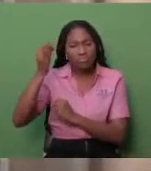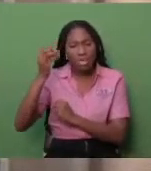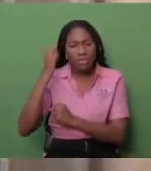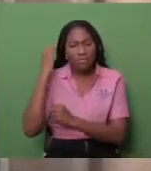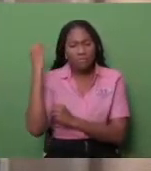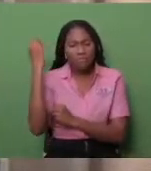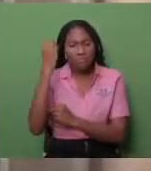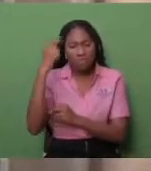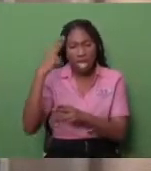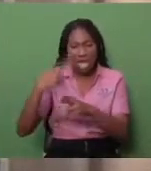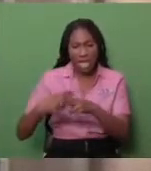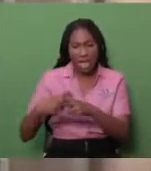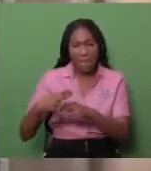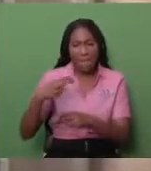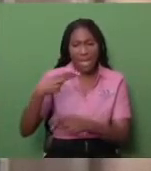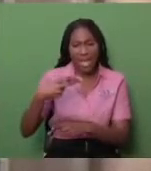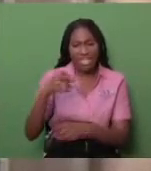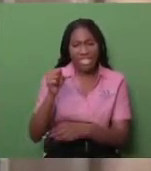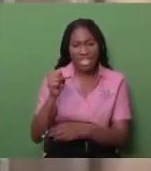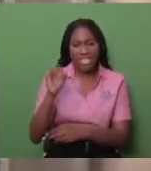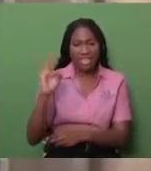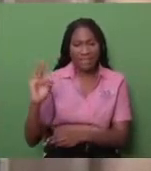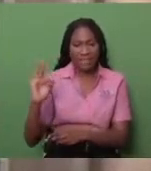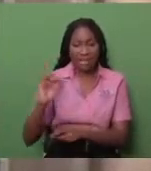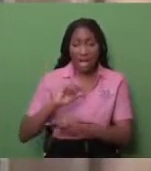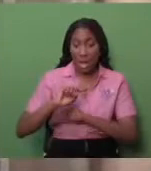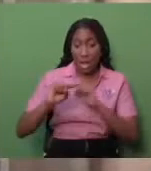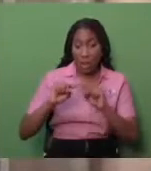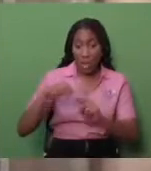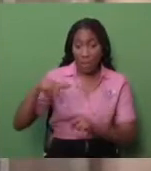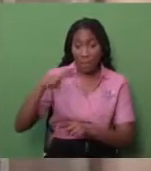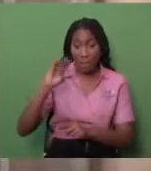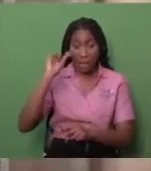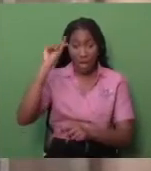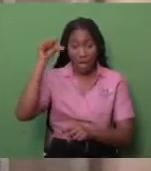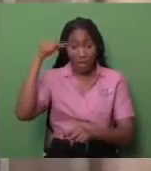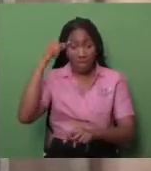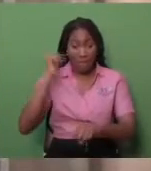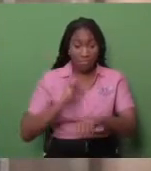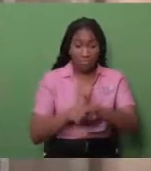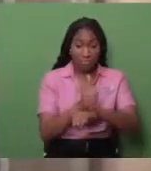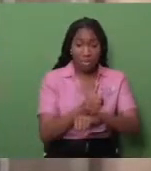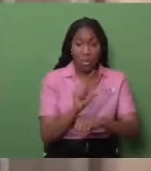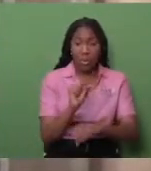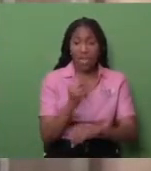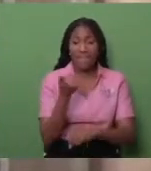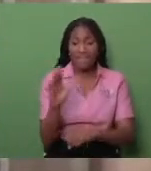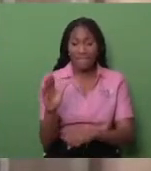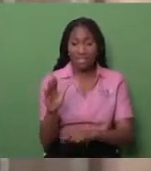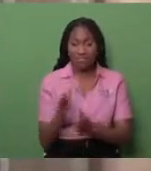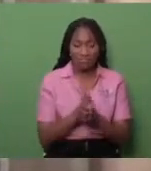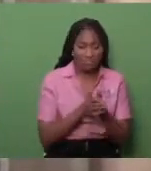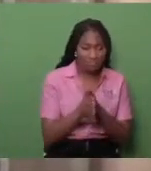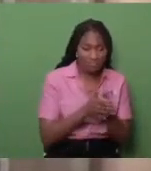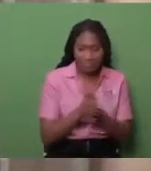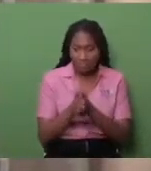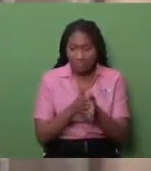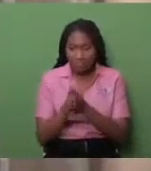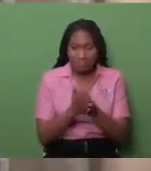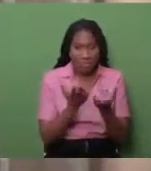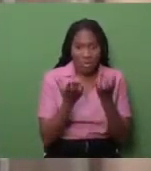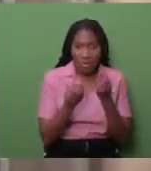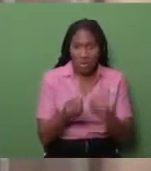HSF. When this government came into office in 2015, they could not wait to get their hands on our precious heritage